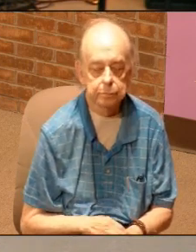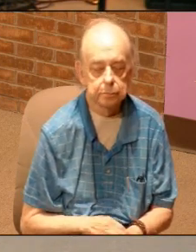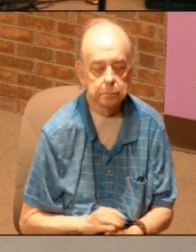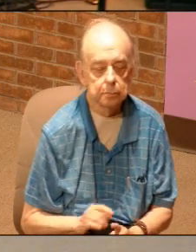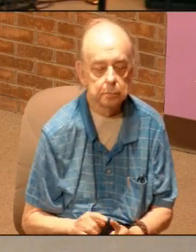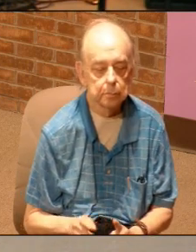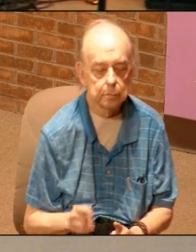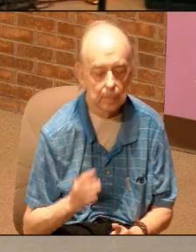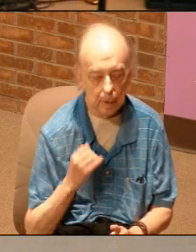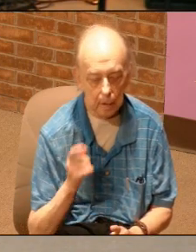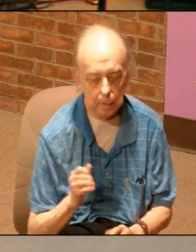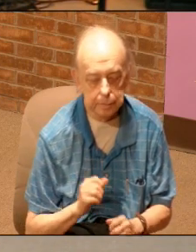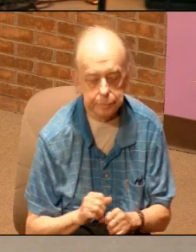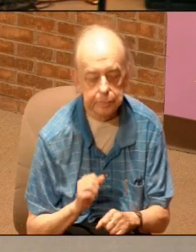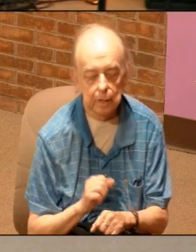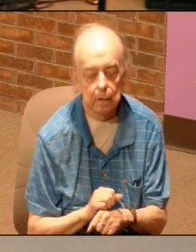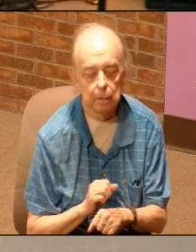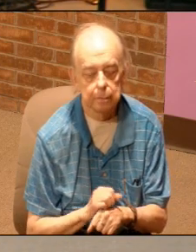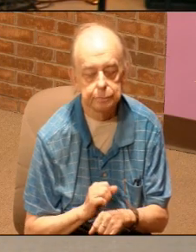But if I continue that habit,